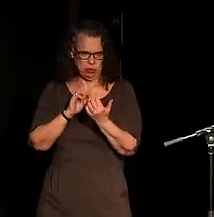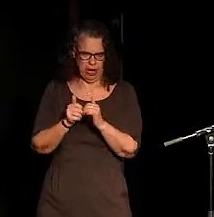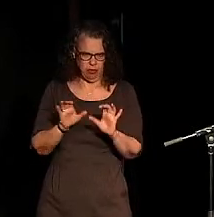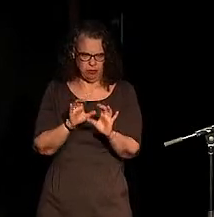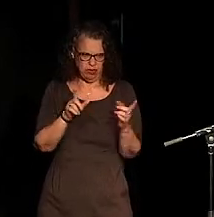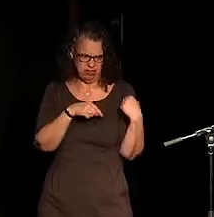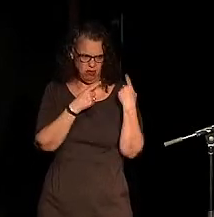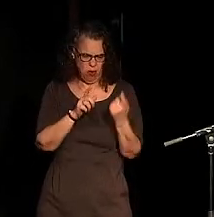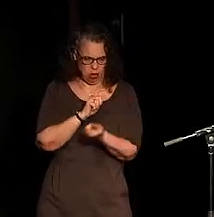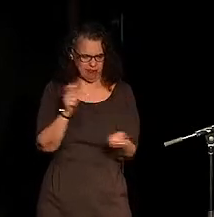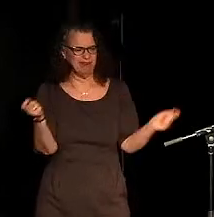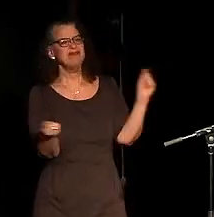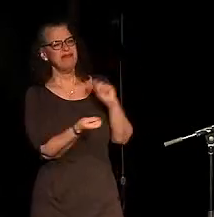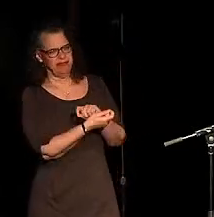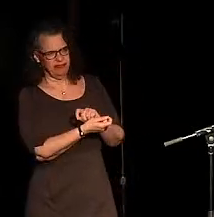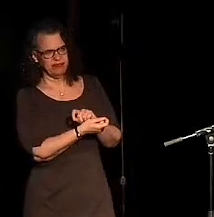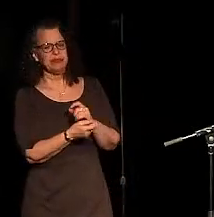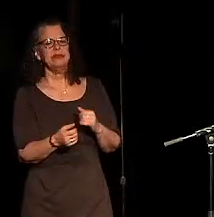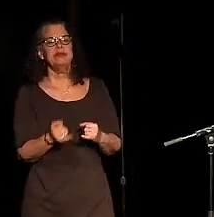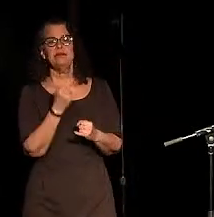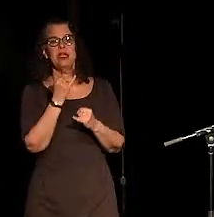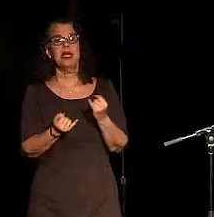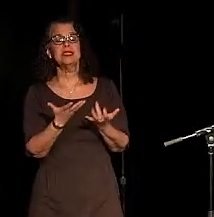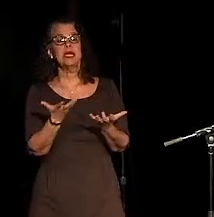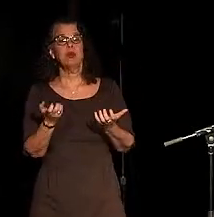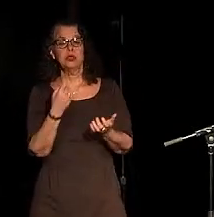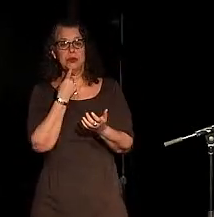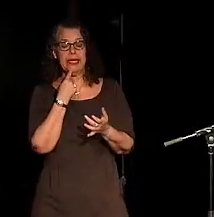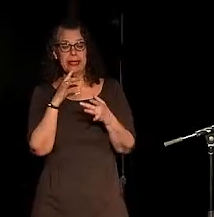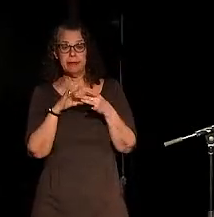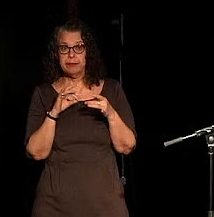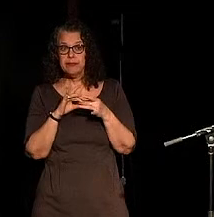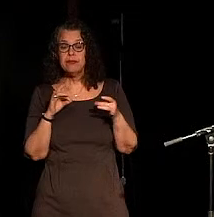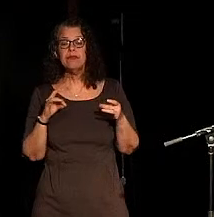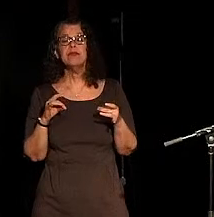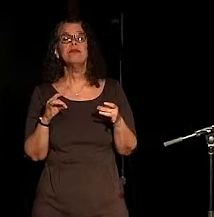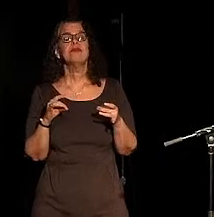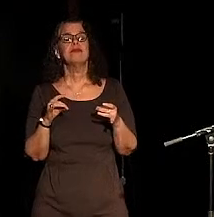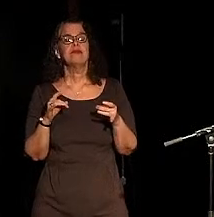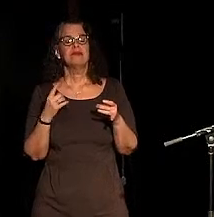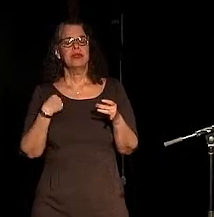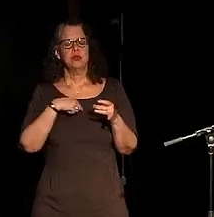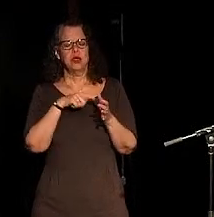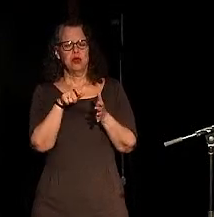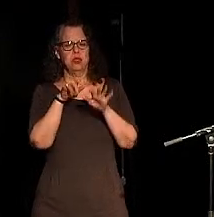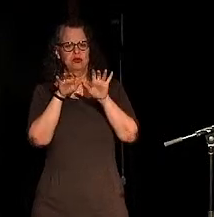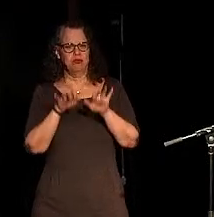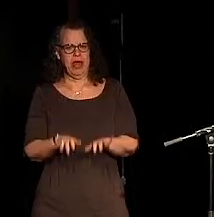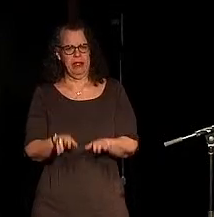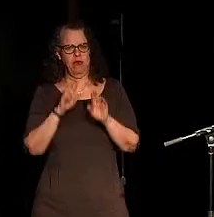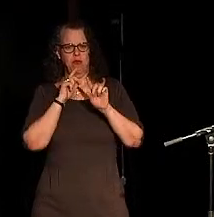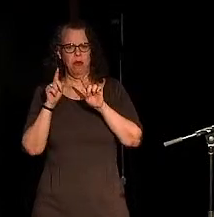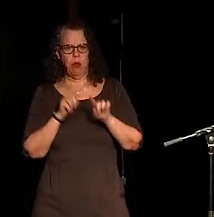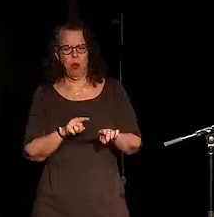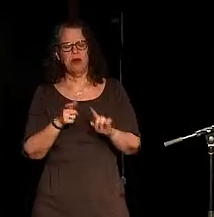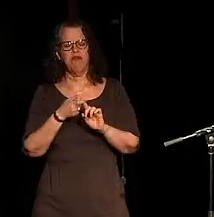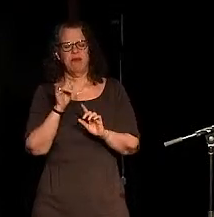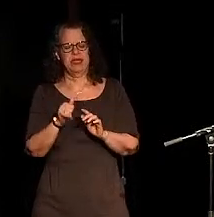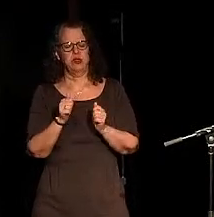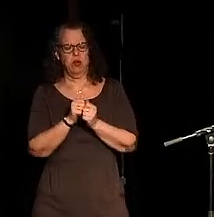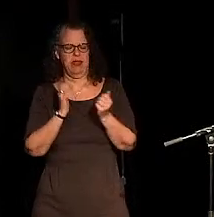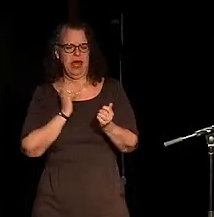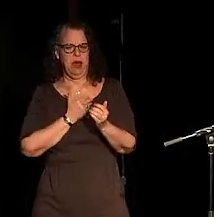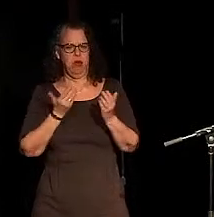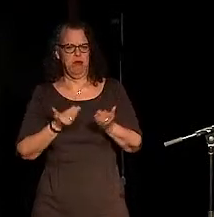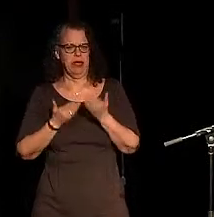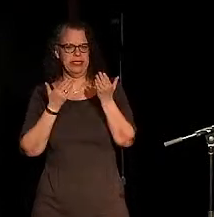things. The last thing that I would say is that we're going to write a report that comes out of this with